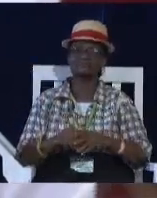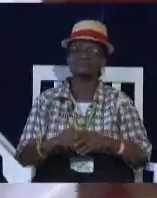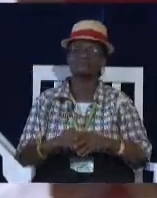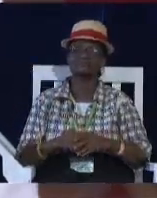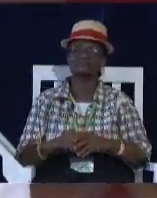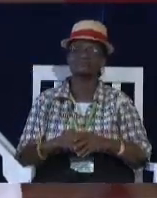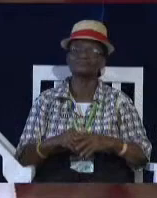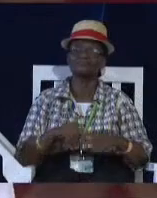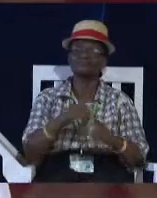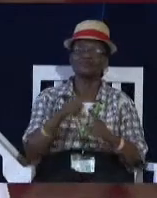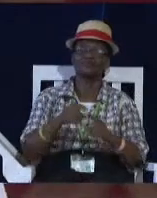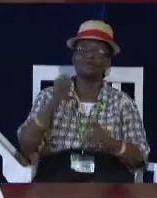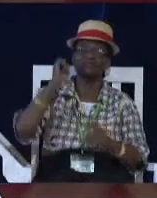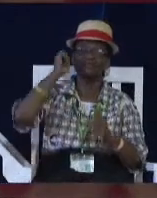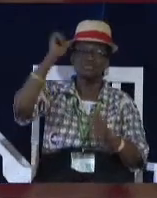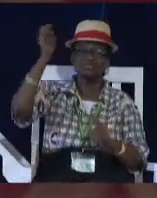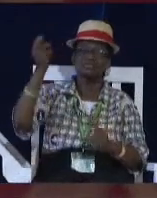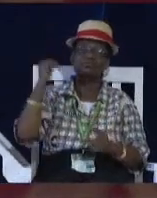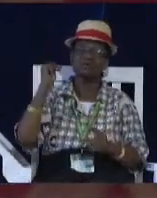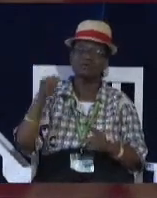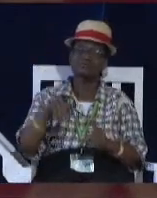Now, when he was about to leave